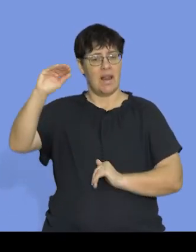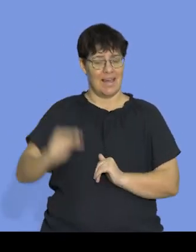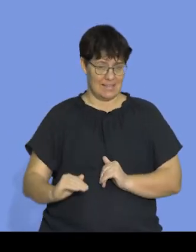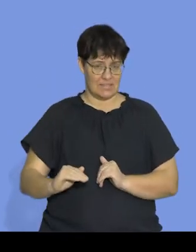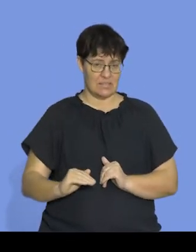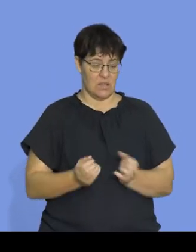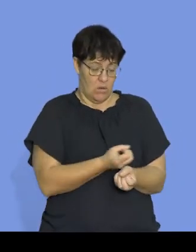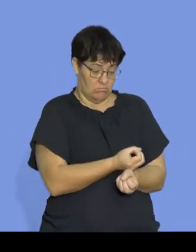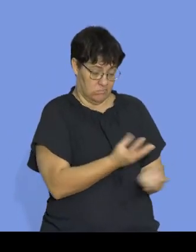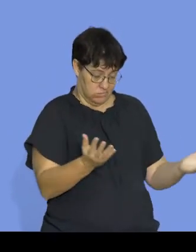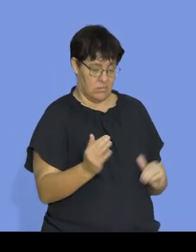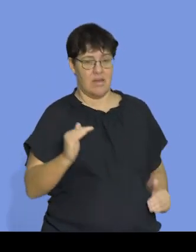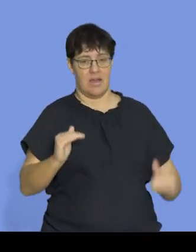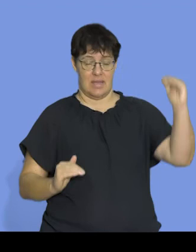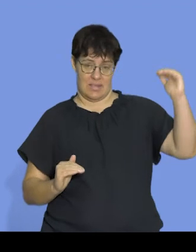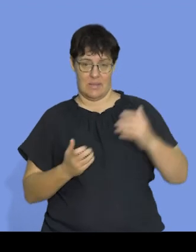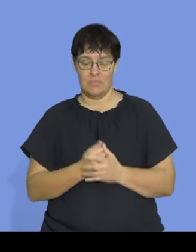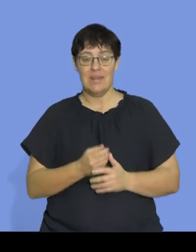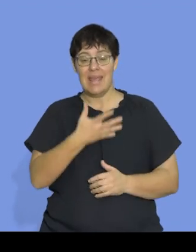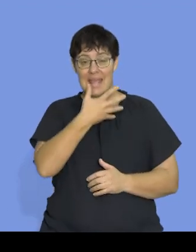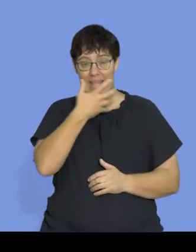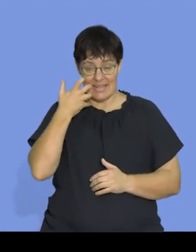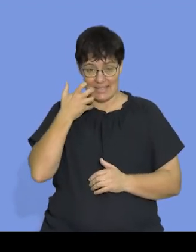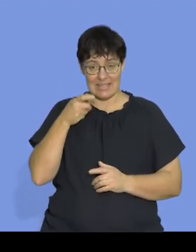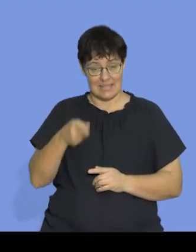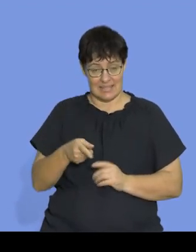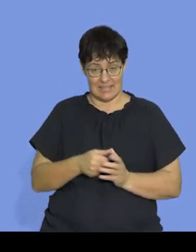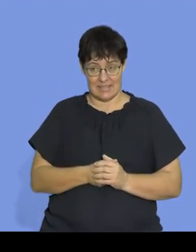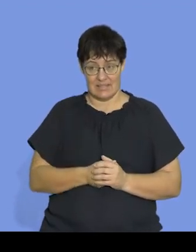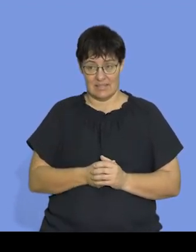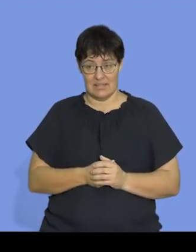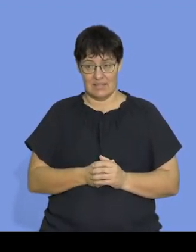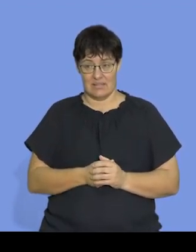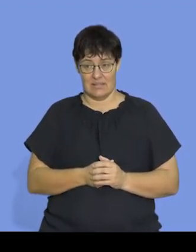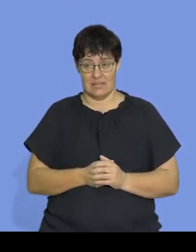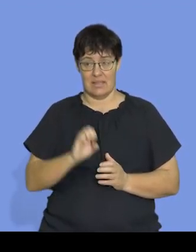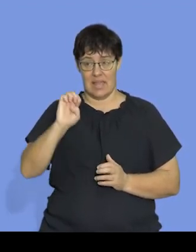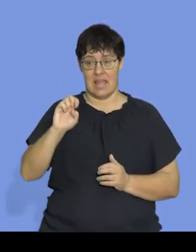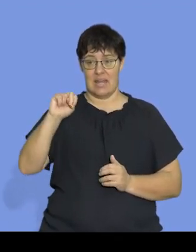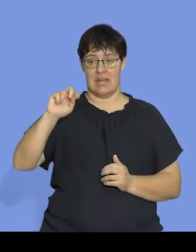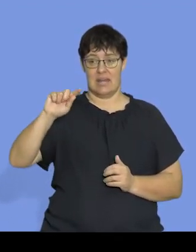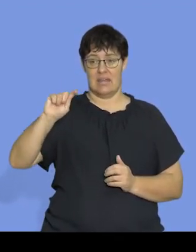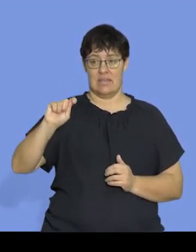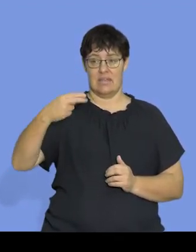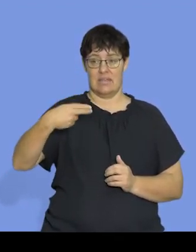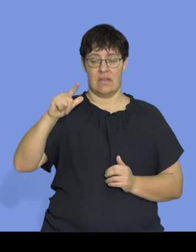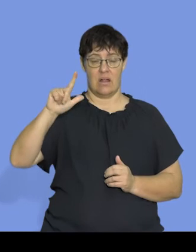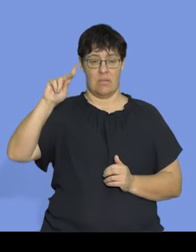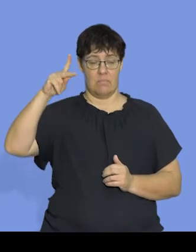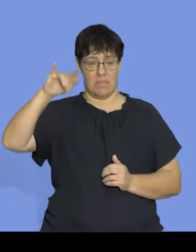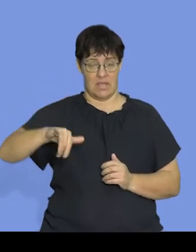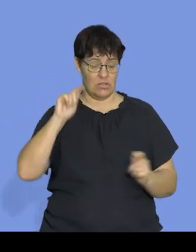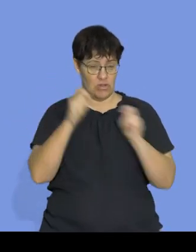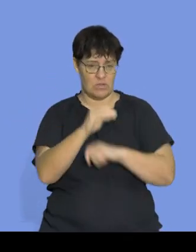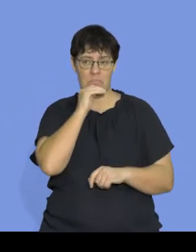the heat of reaction, right? So remember, enthalpy change is the heat of reaction. In an endothermic reaction